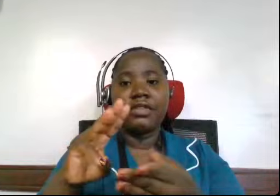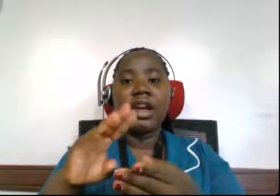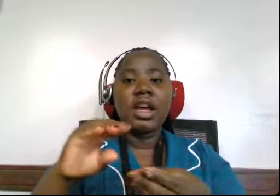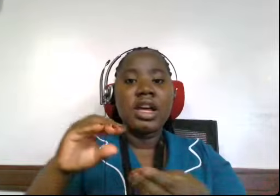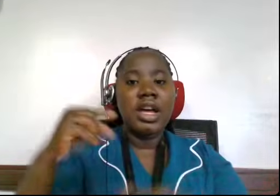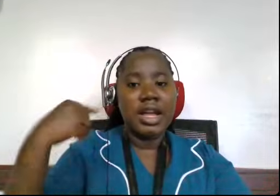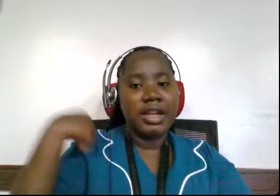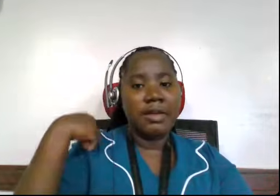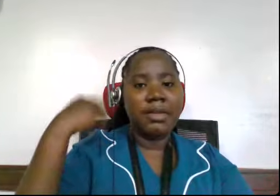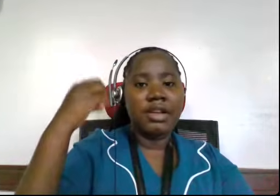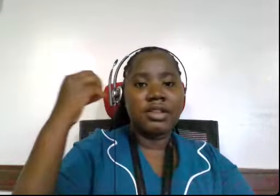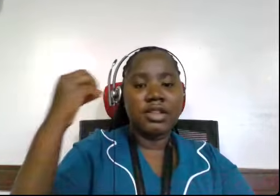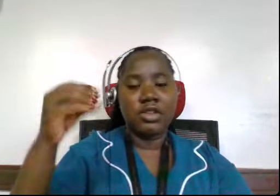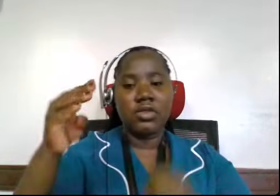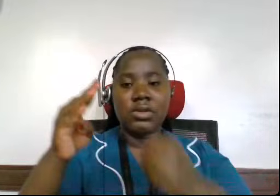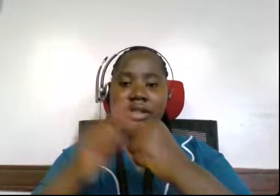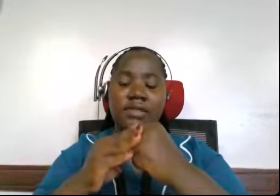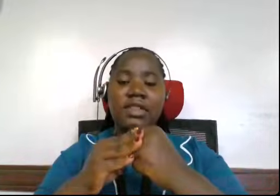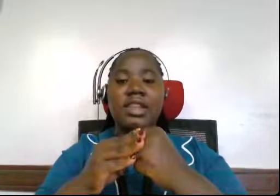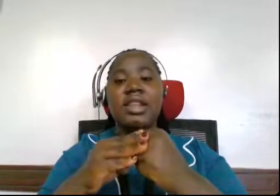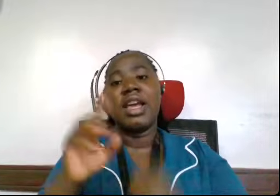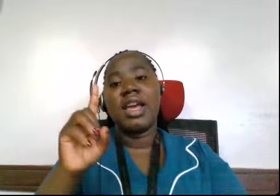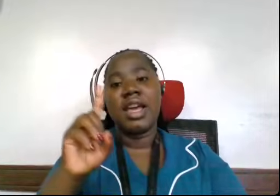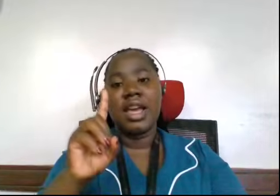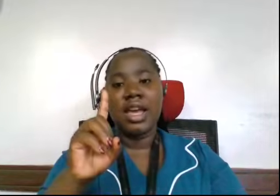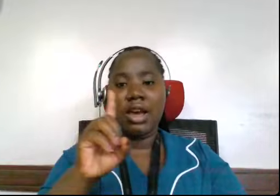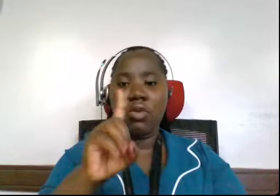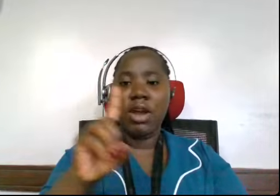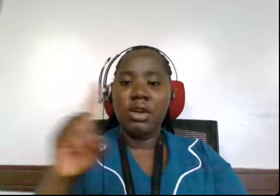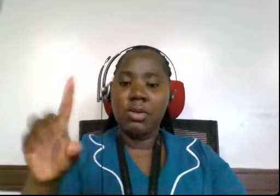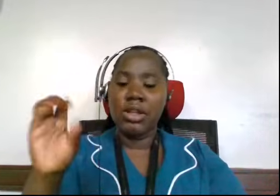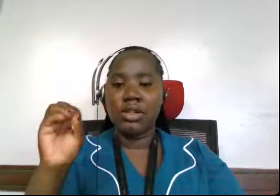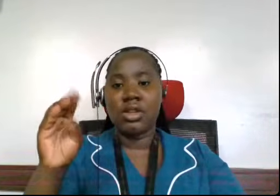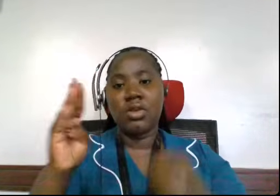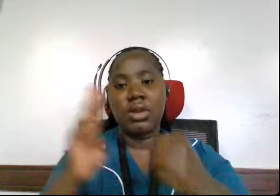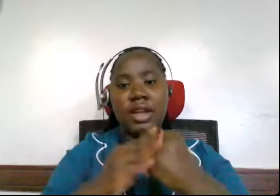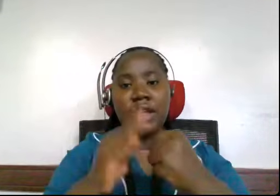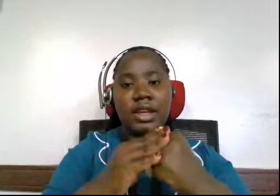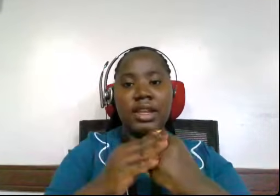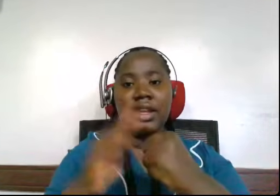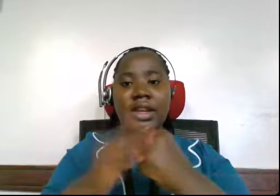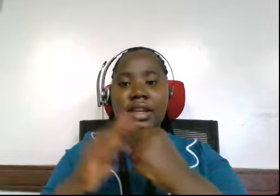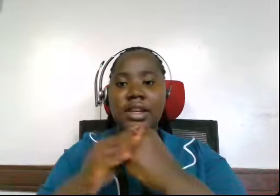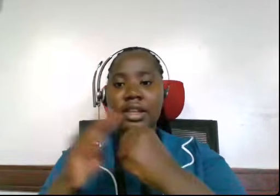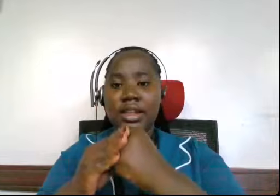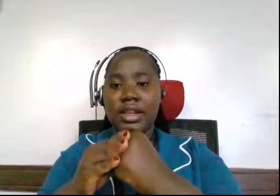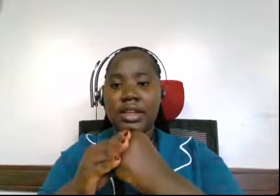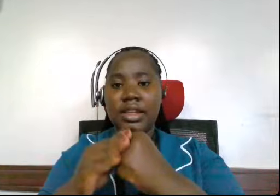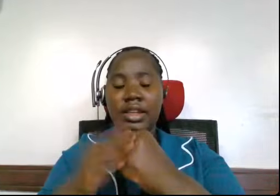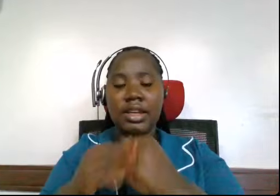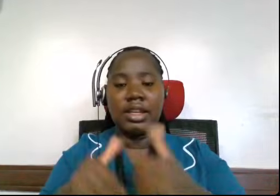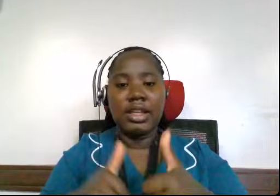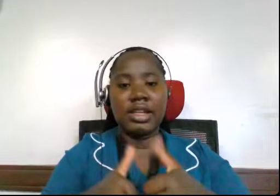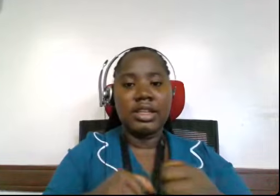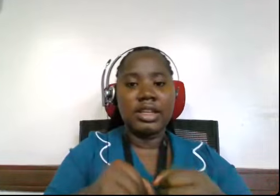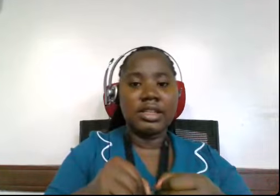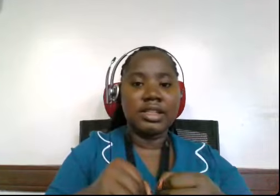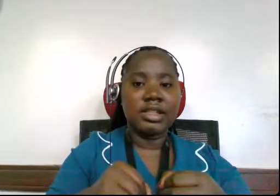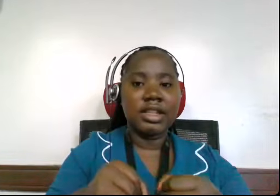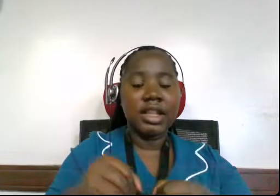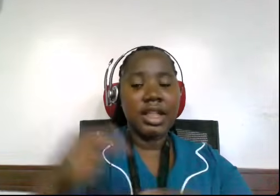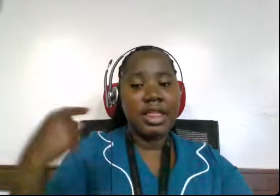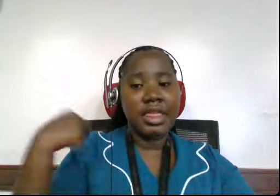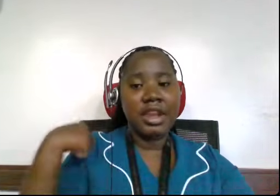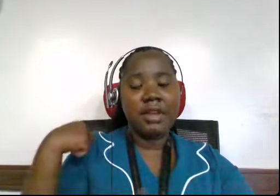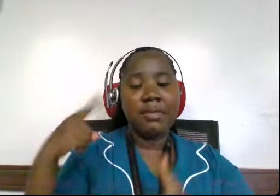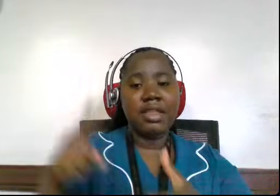0711 099 999. I've put it on the chat box. You just text the number and then you'll get the prompt. You can follow